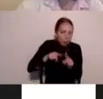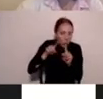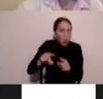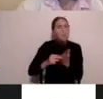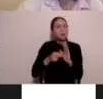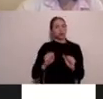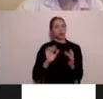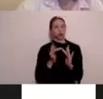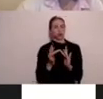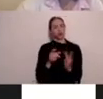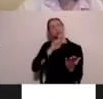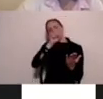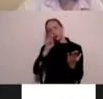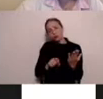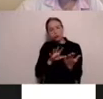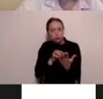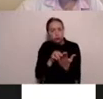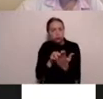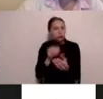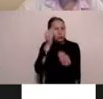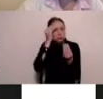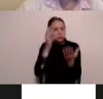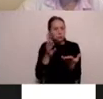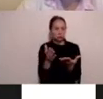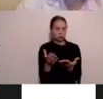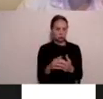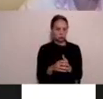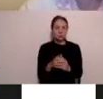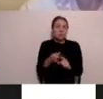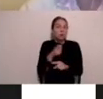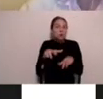really get some validated and guided information online, safe from your couch.